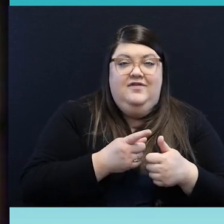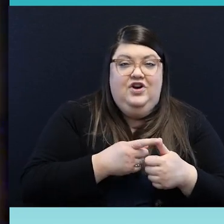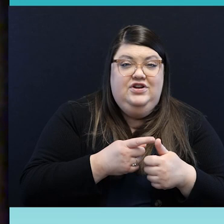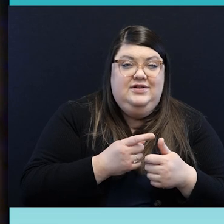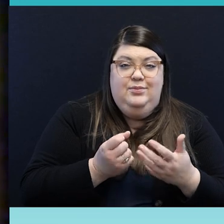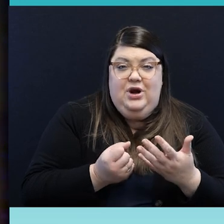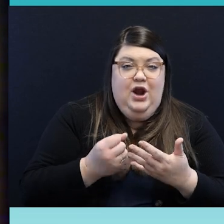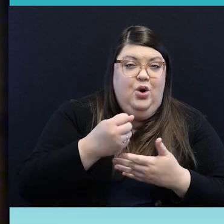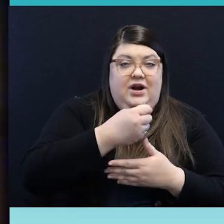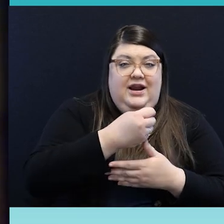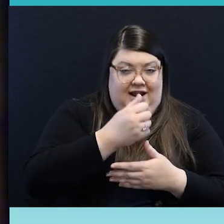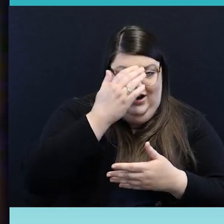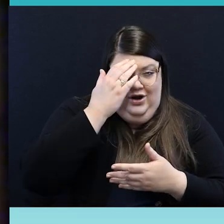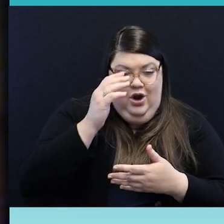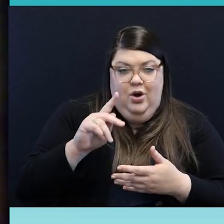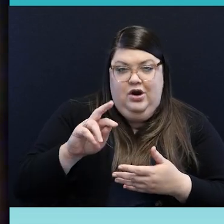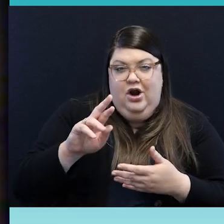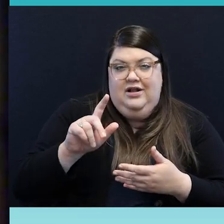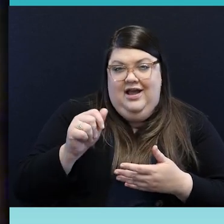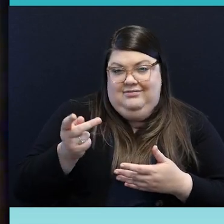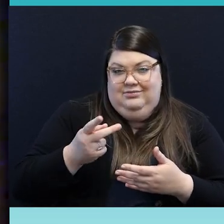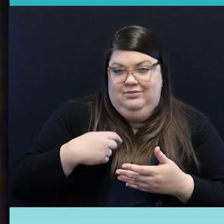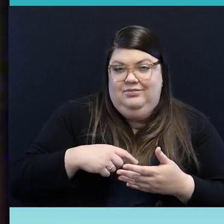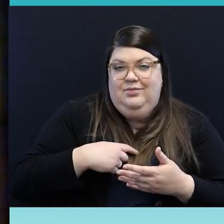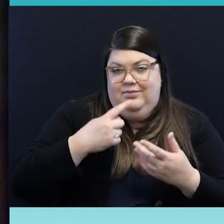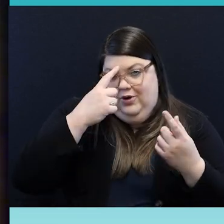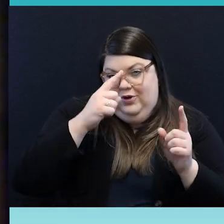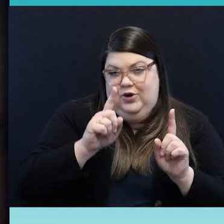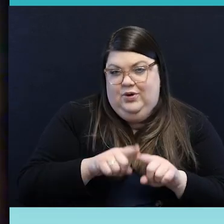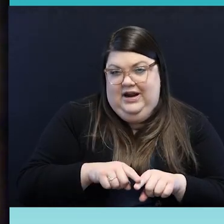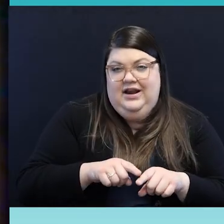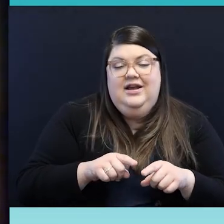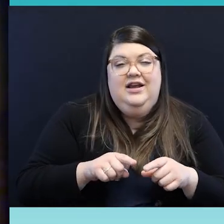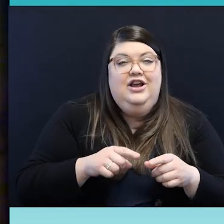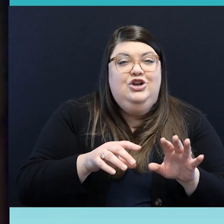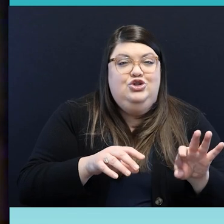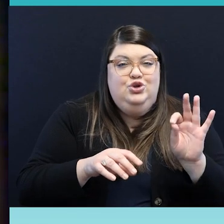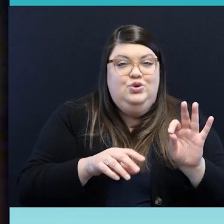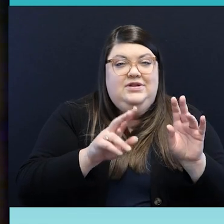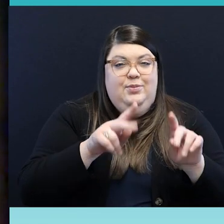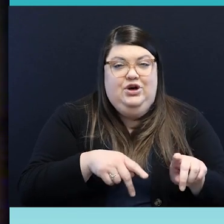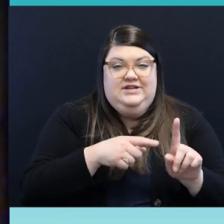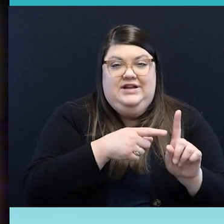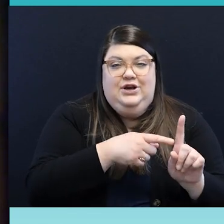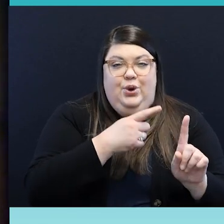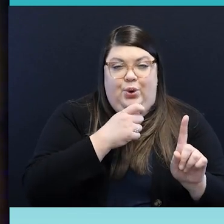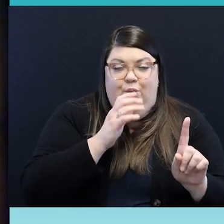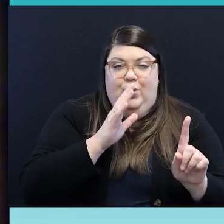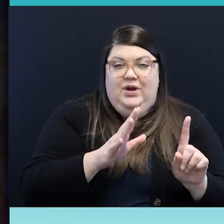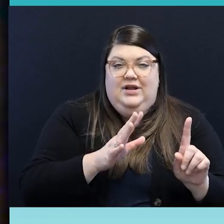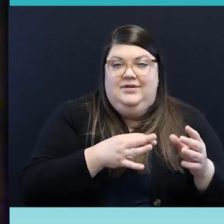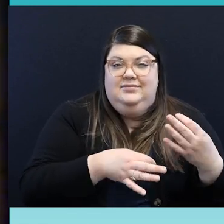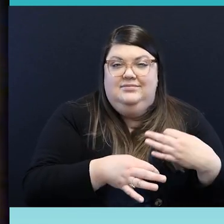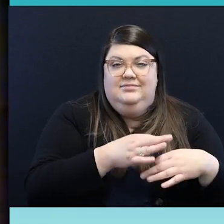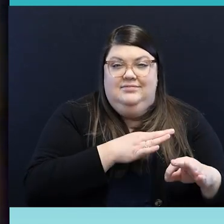which I know Carla and I both agree on, is choose your person. Choose the person who will speak to you if